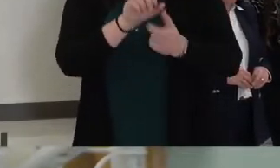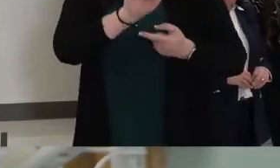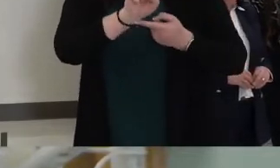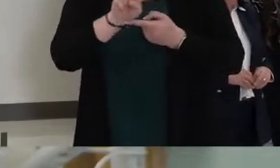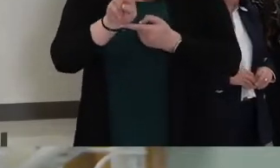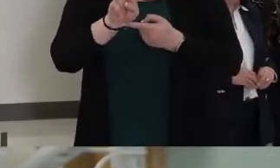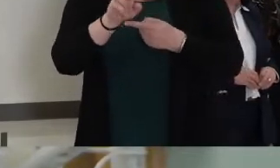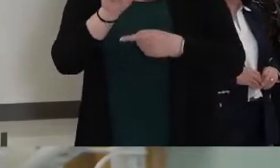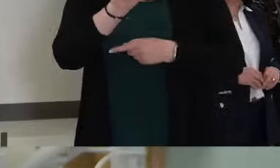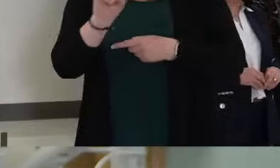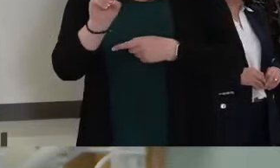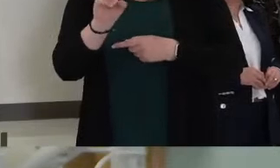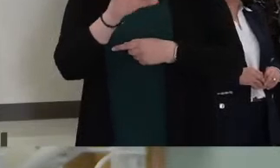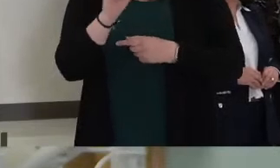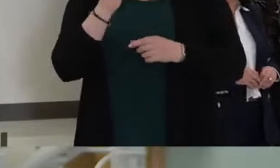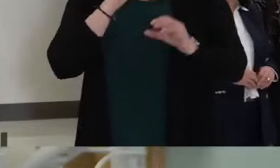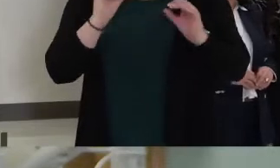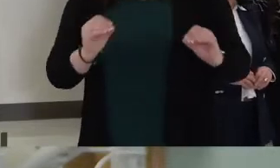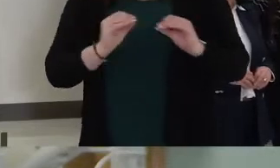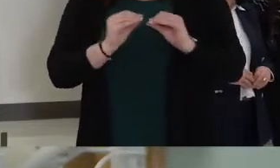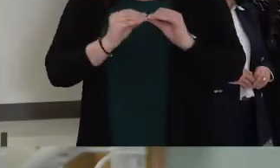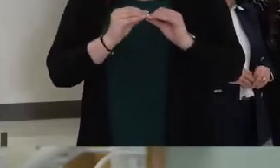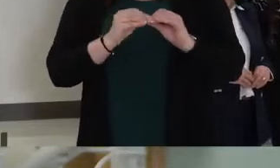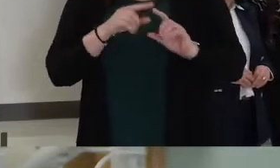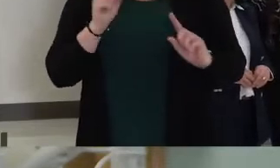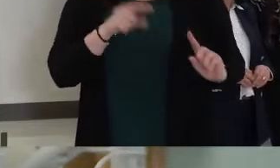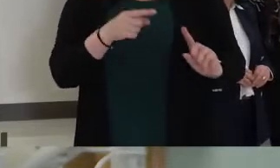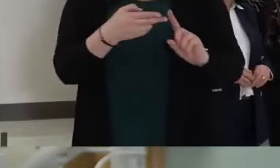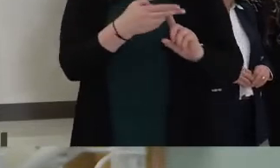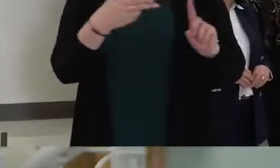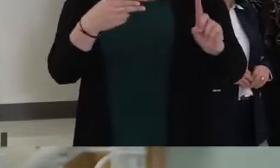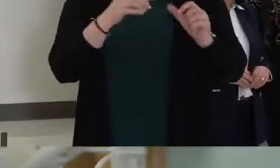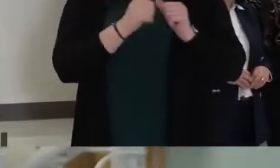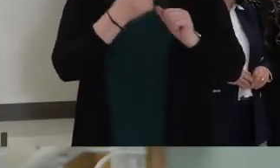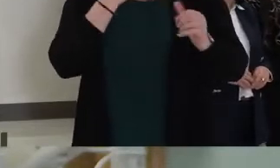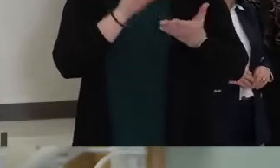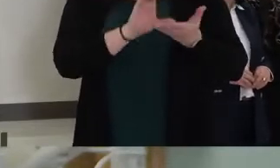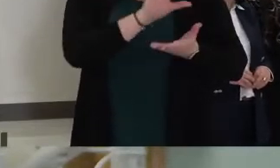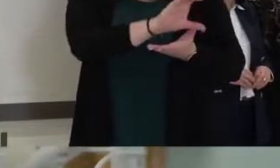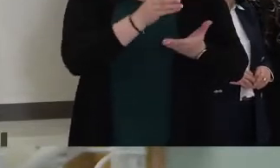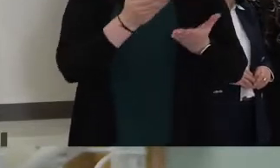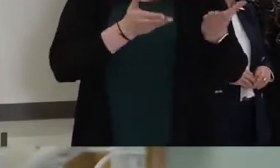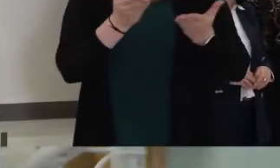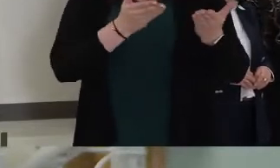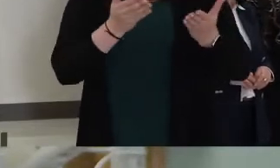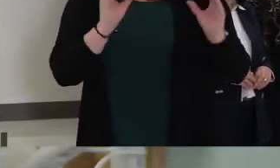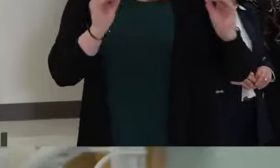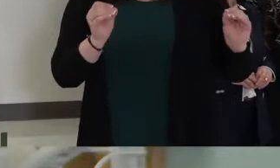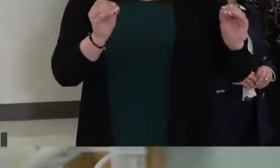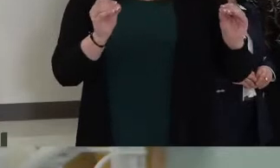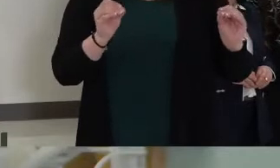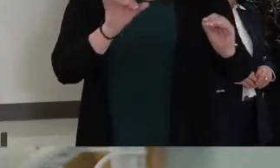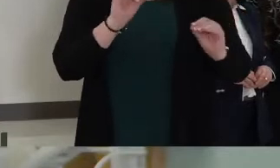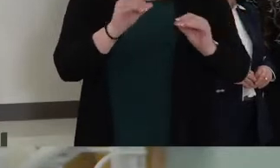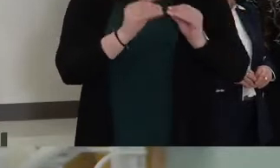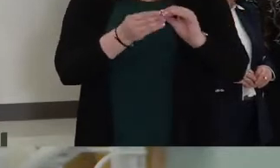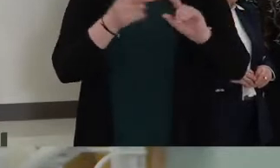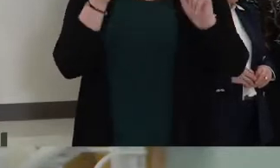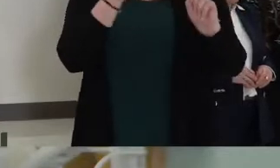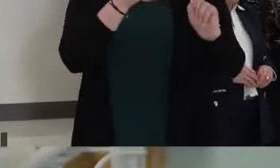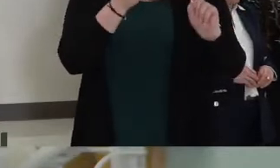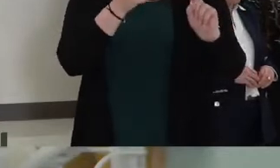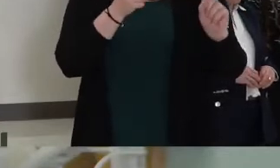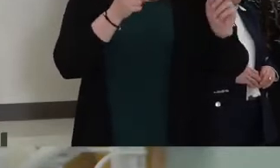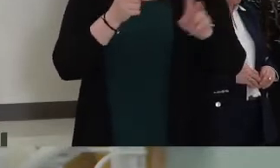disorders, that it can no longer be stigmatized in how we fund the services, and that's point number one.